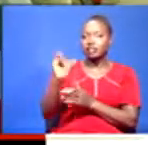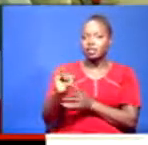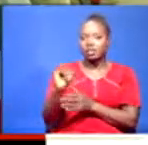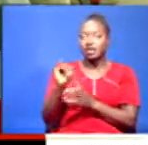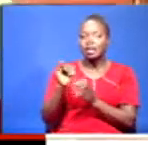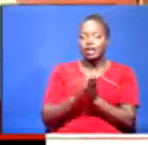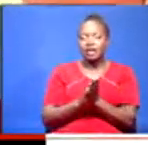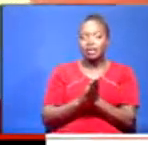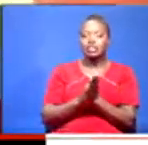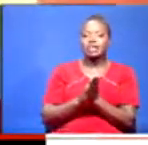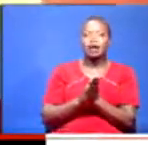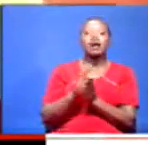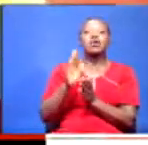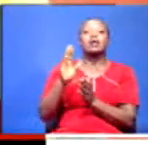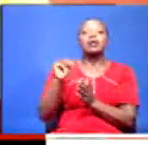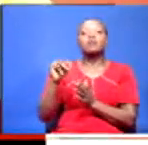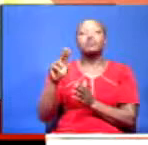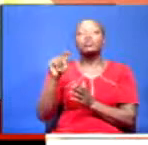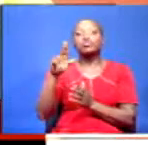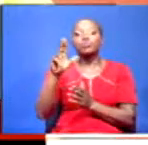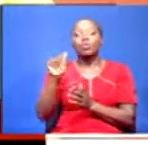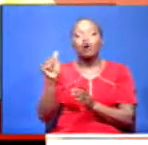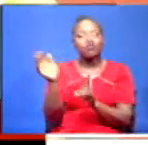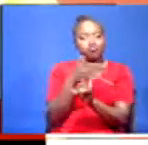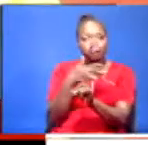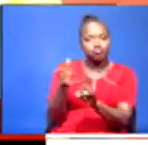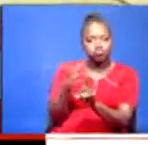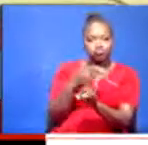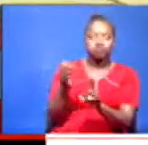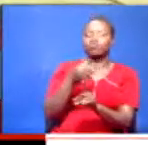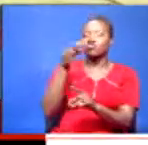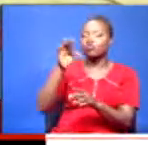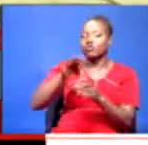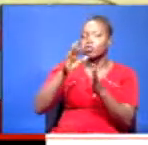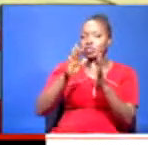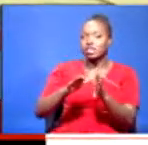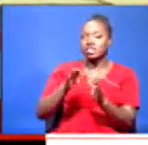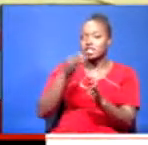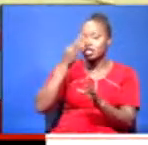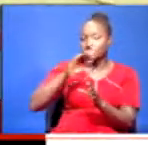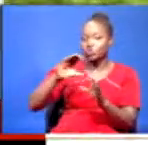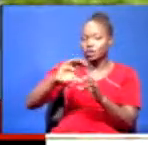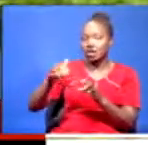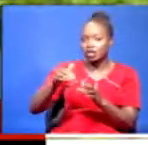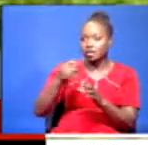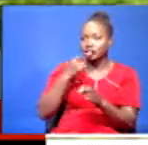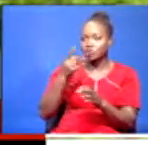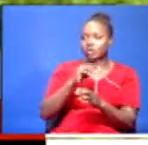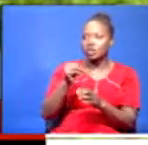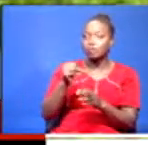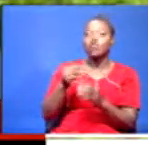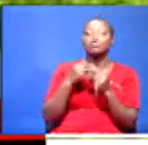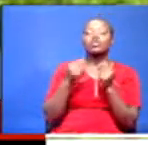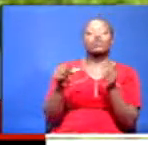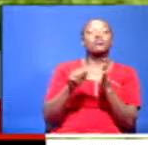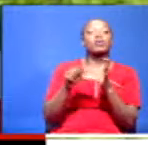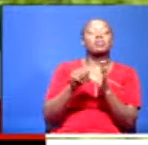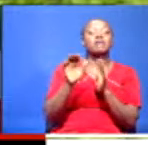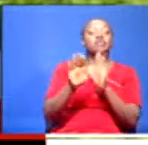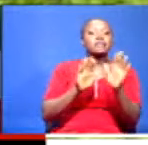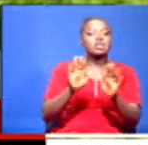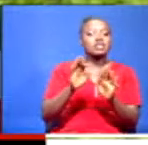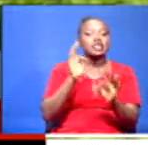wooed voters in Kitui County, assuring them of the alliance commitment to address their concerns. Ikiwa tunataka